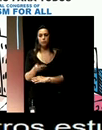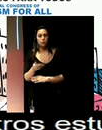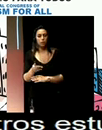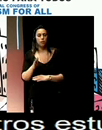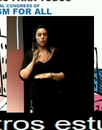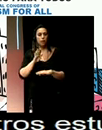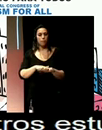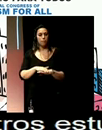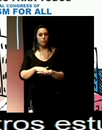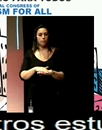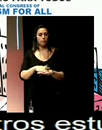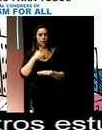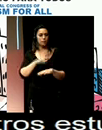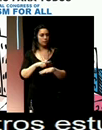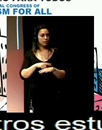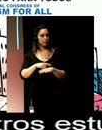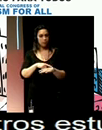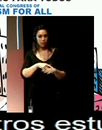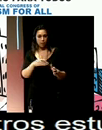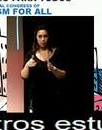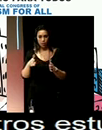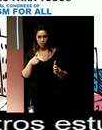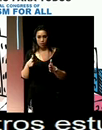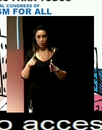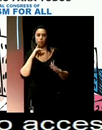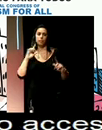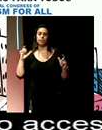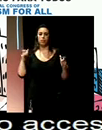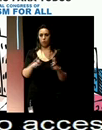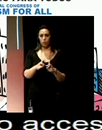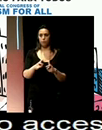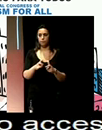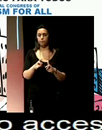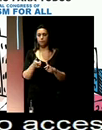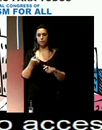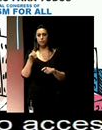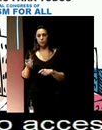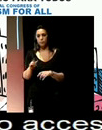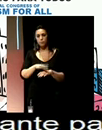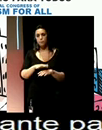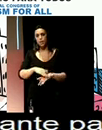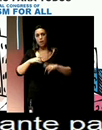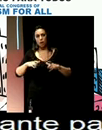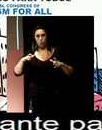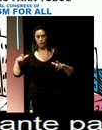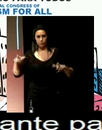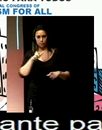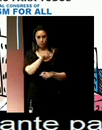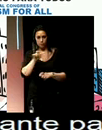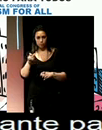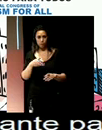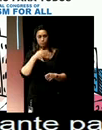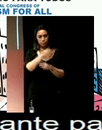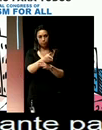seasonality and increase occupancy in low season. And as